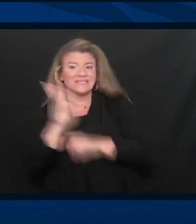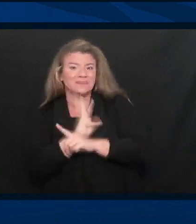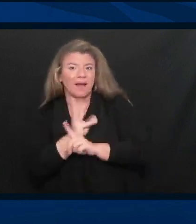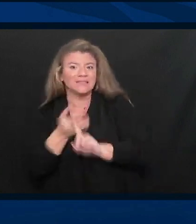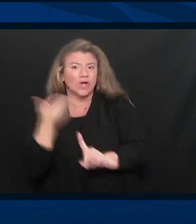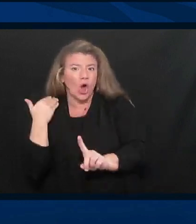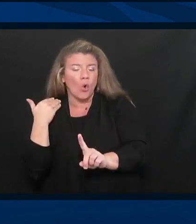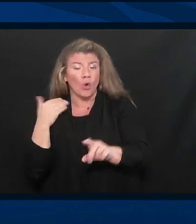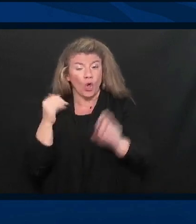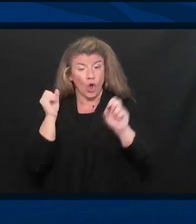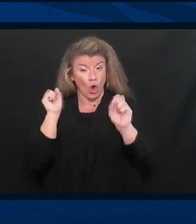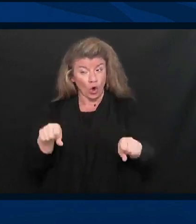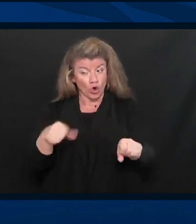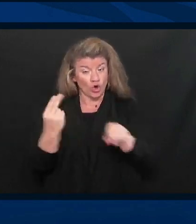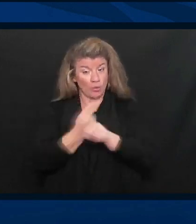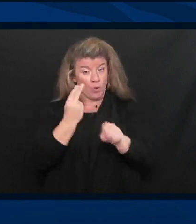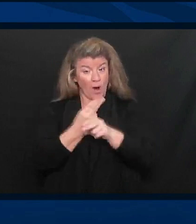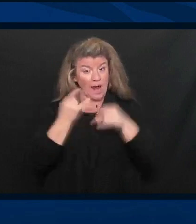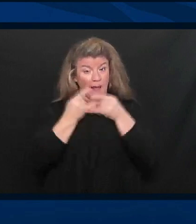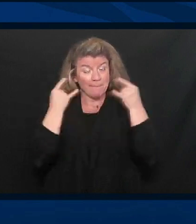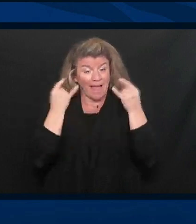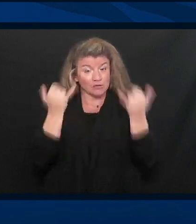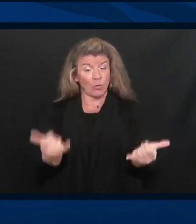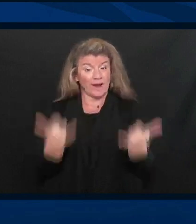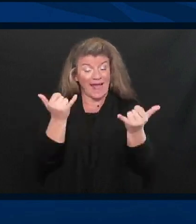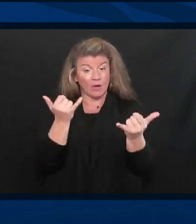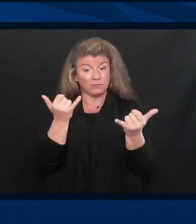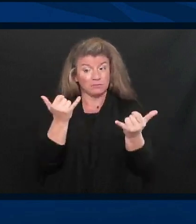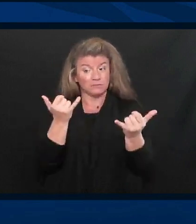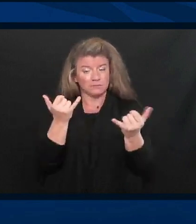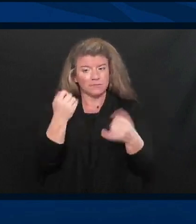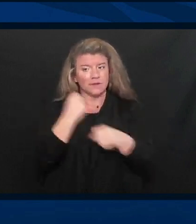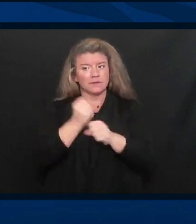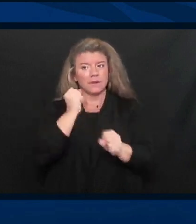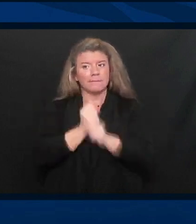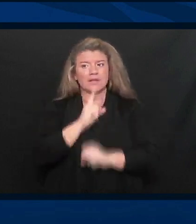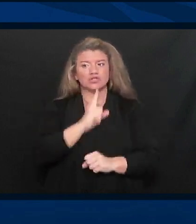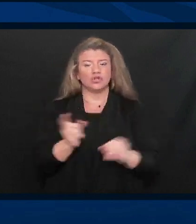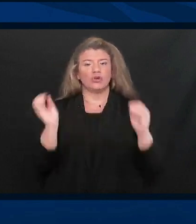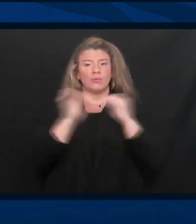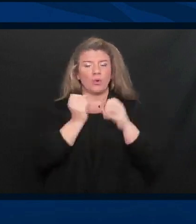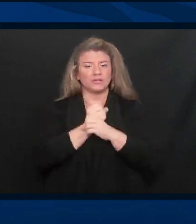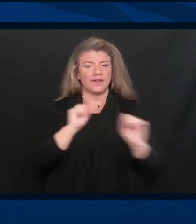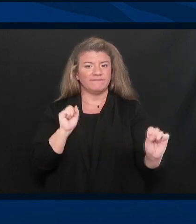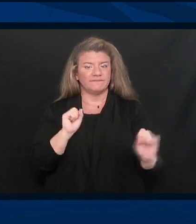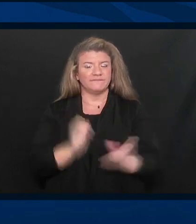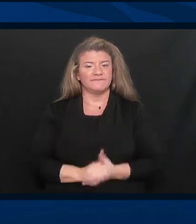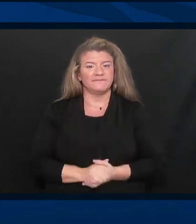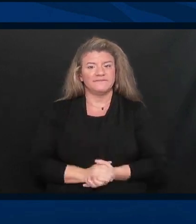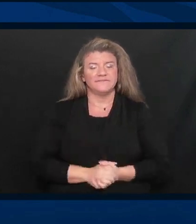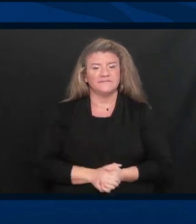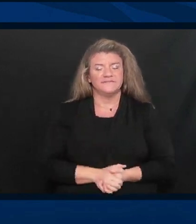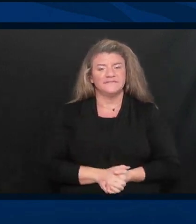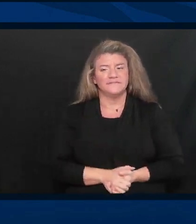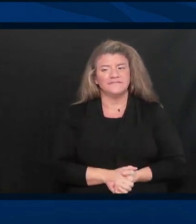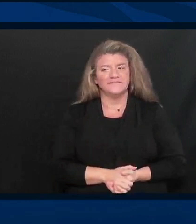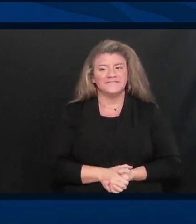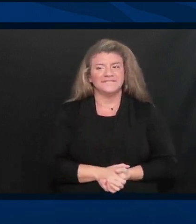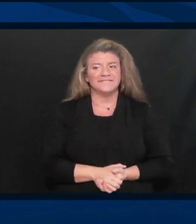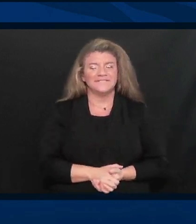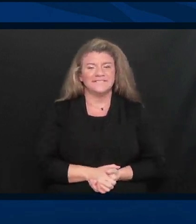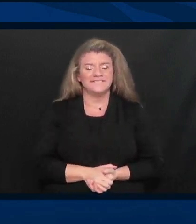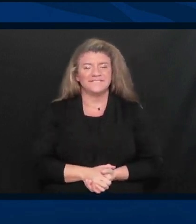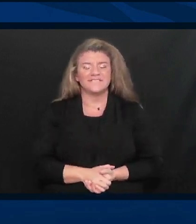should you be wearing a mask right now in order to protect yourself? Thank you. I think, I've